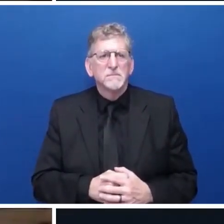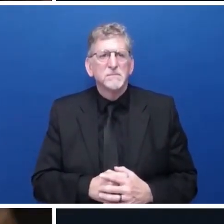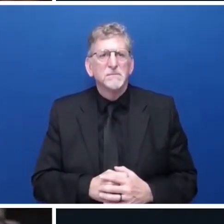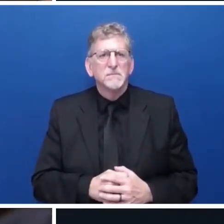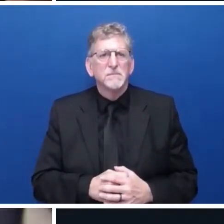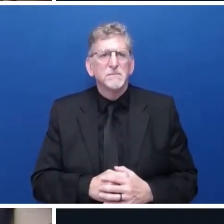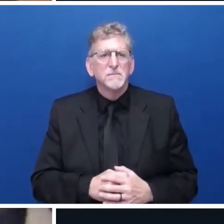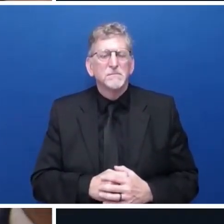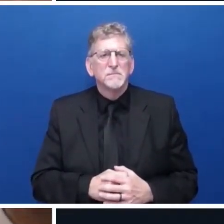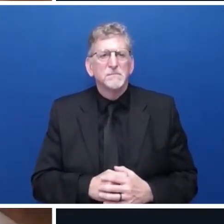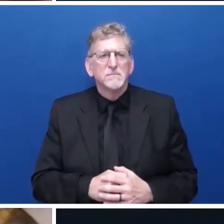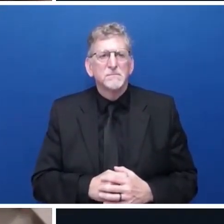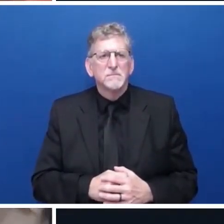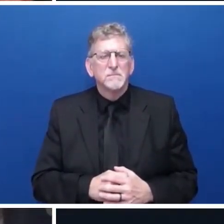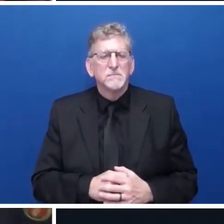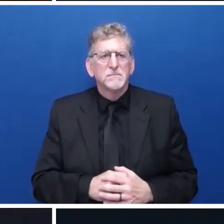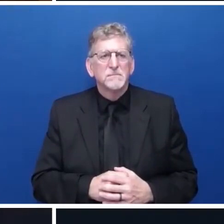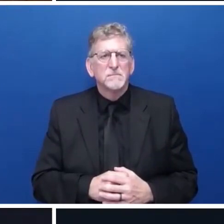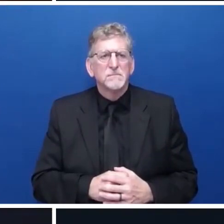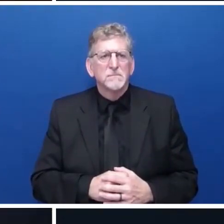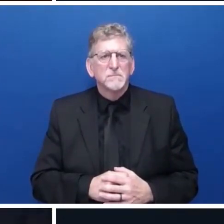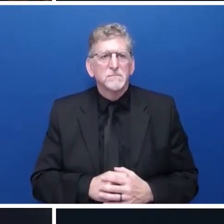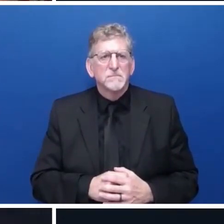You're the best.